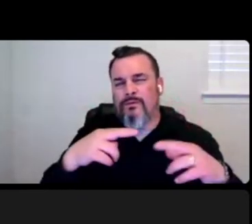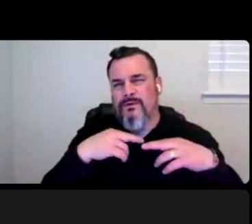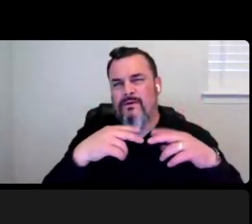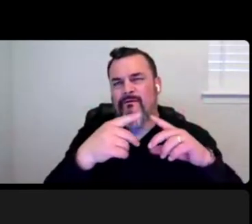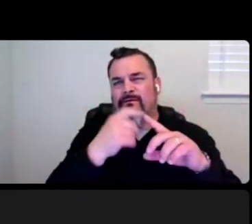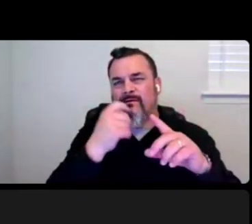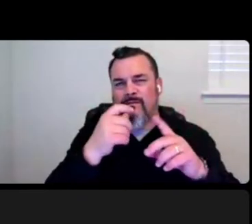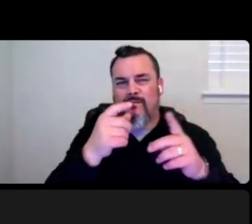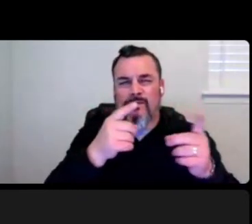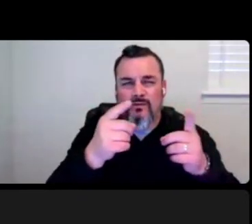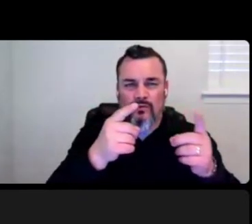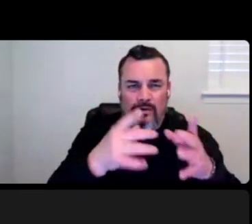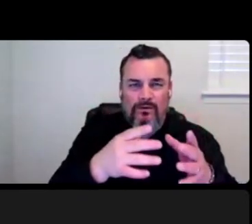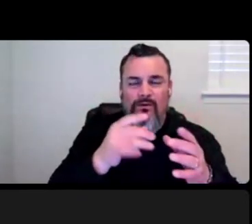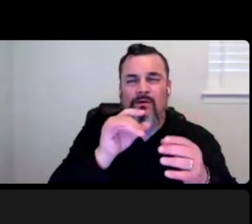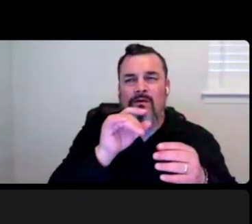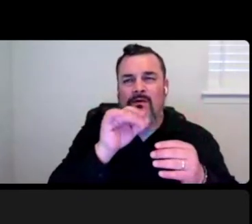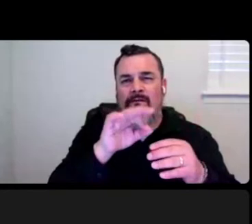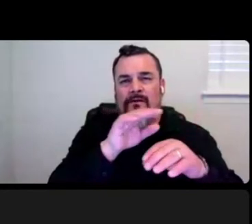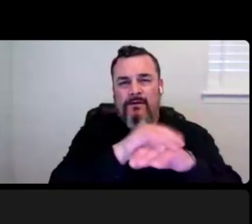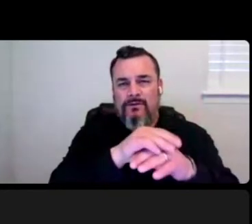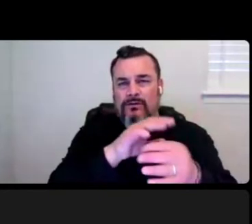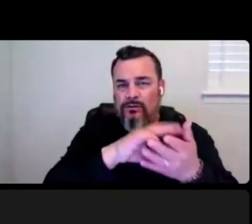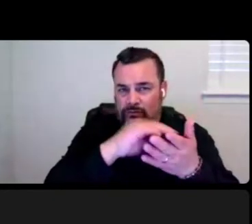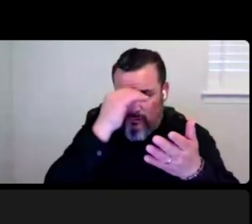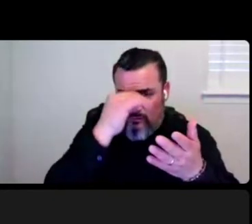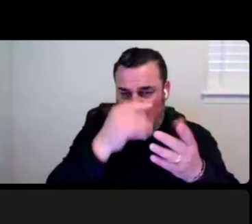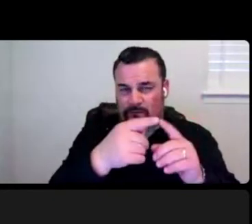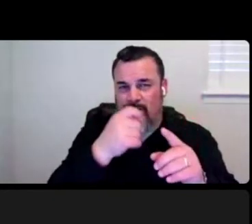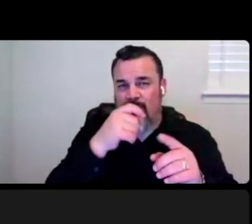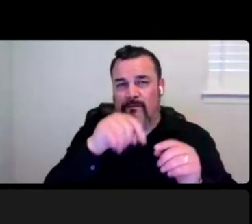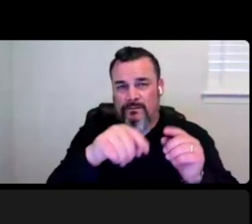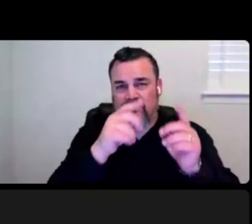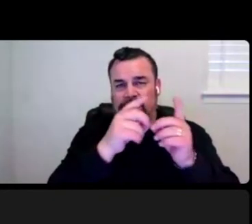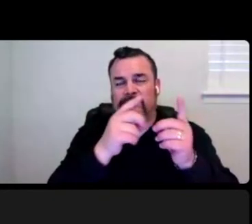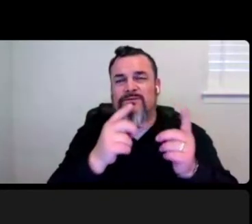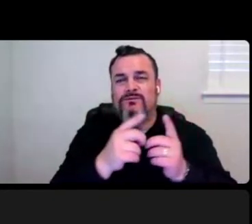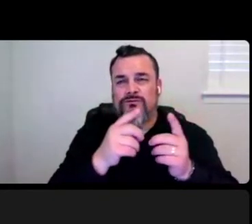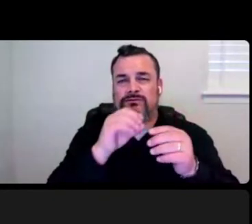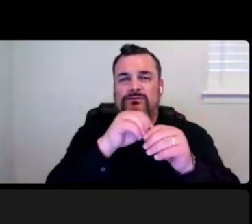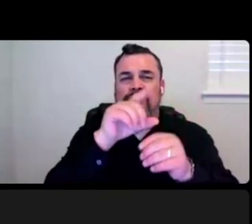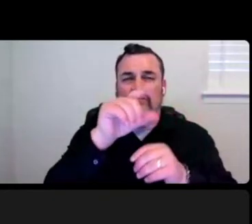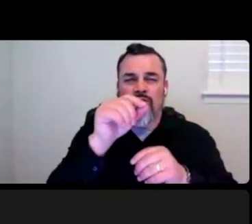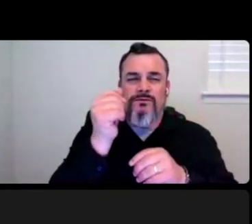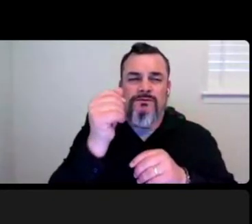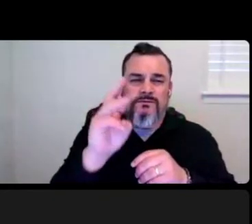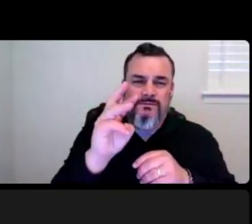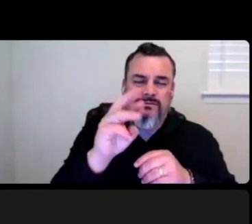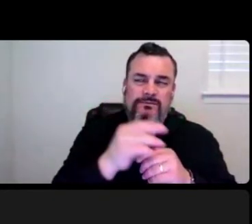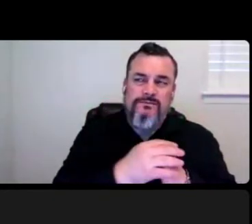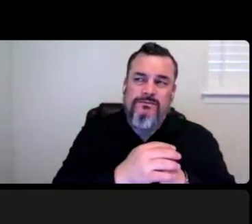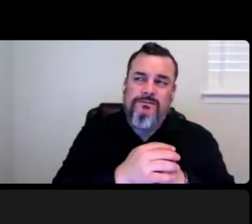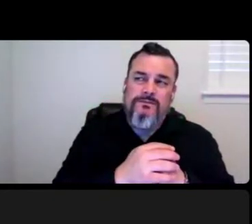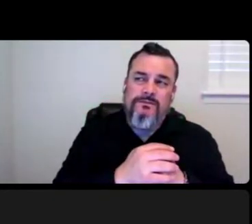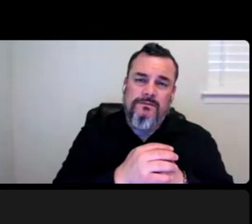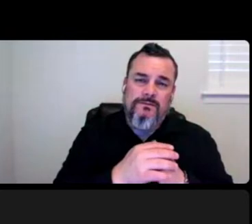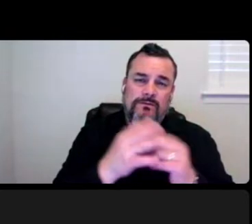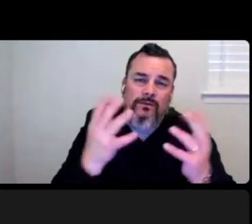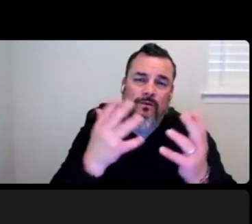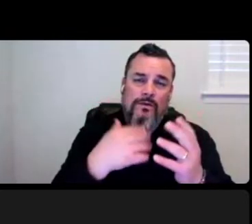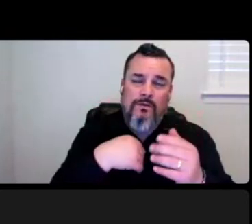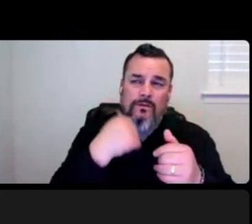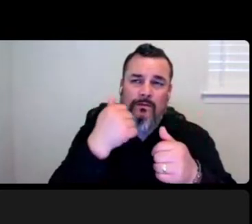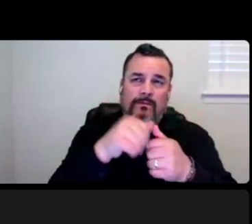a director of English learners from this district in 2016. What I